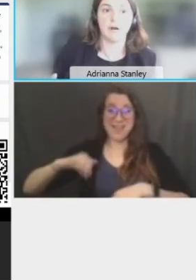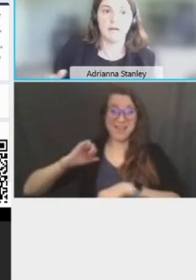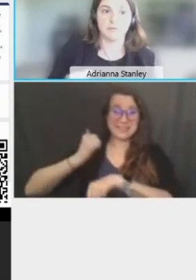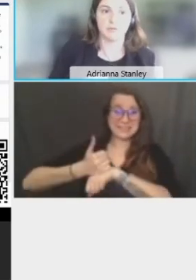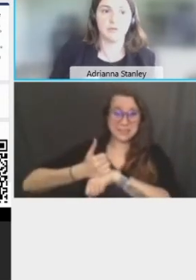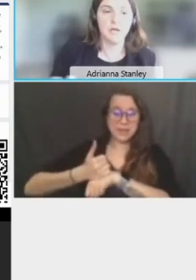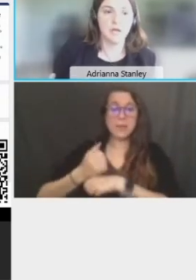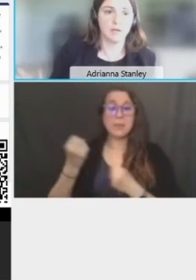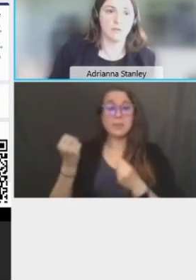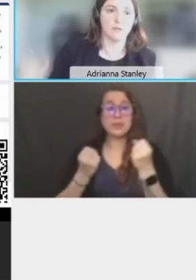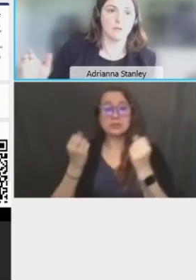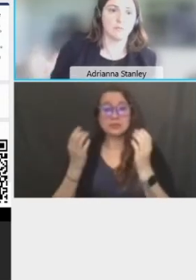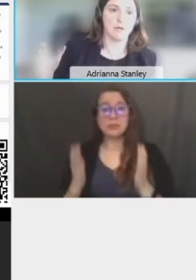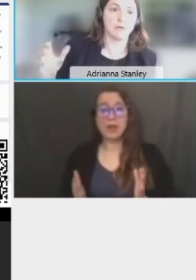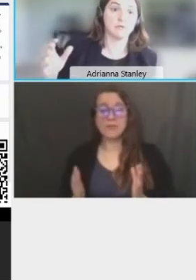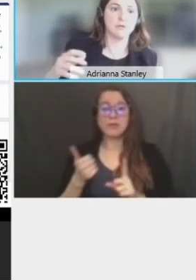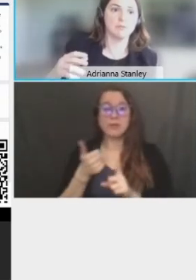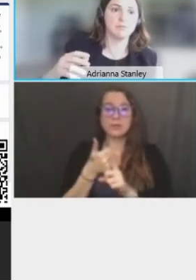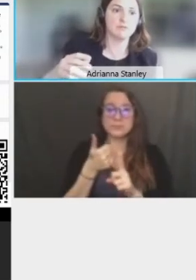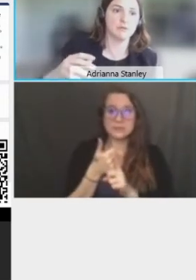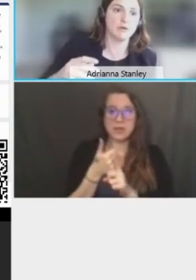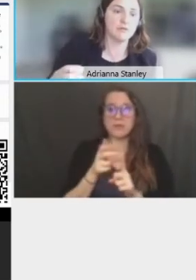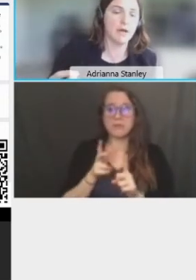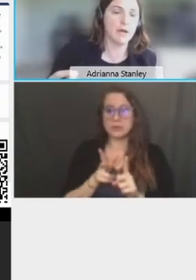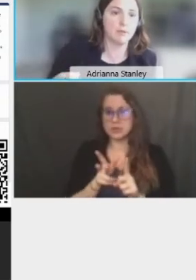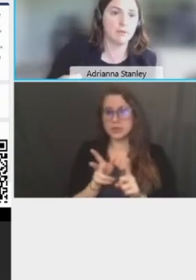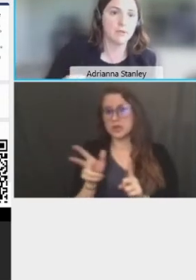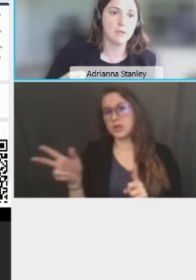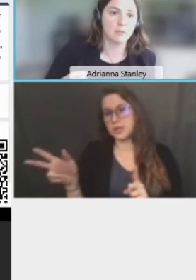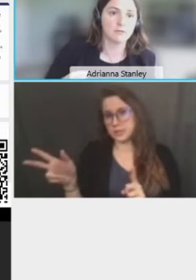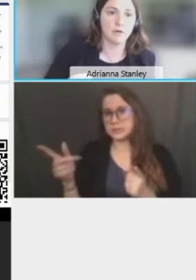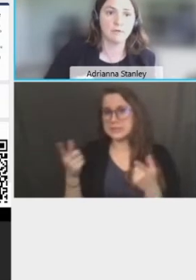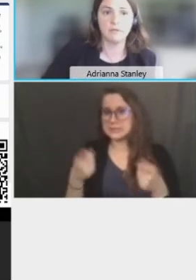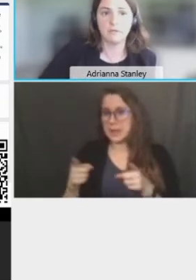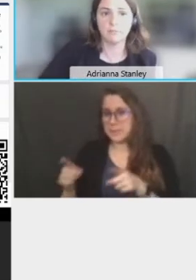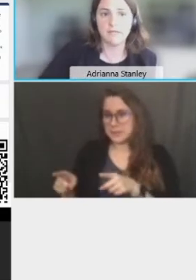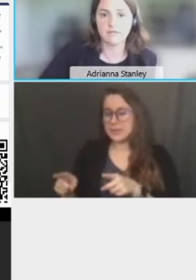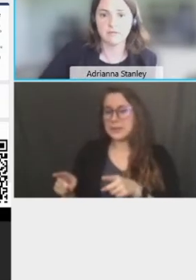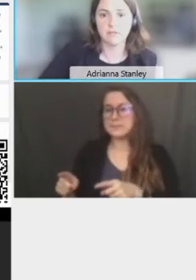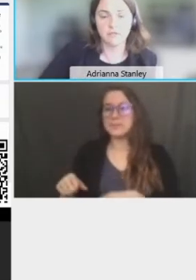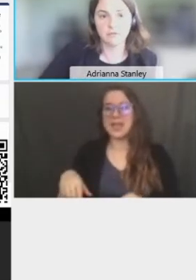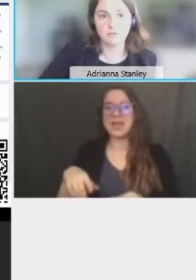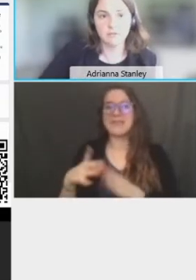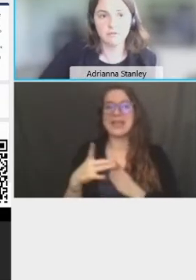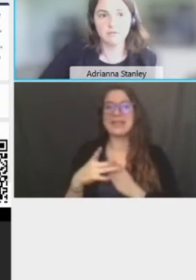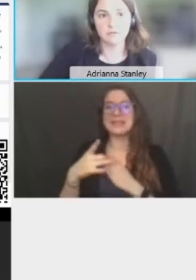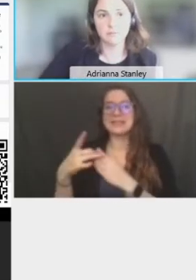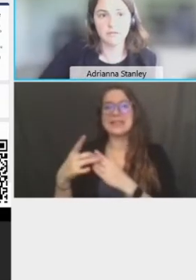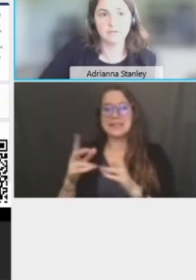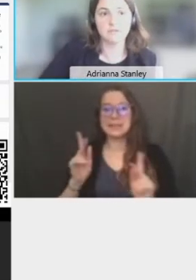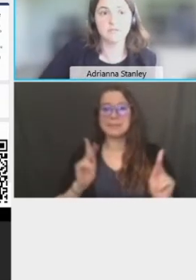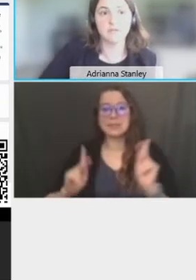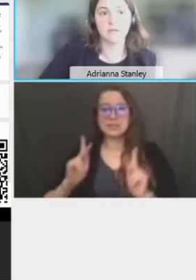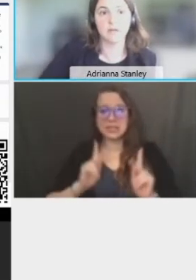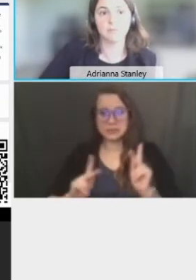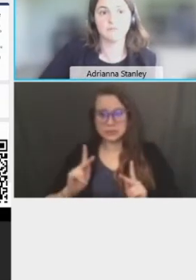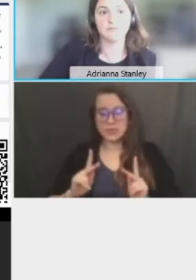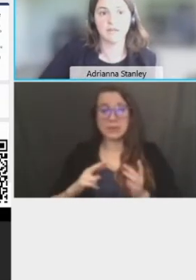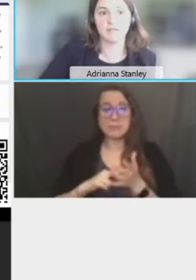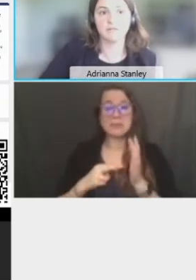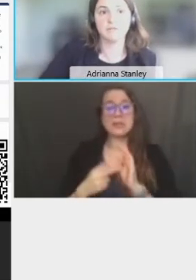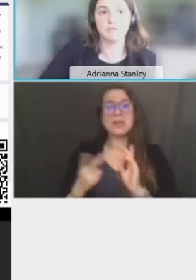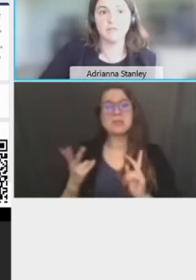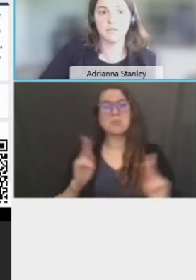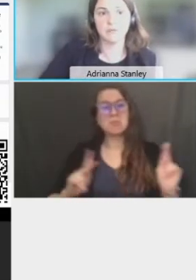the driver and where turning movements are also happening, what's called a leading pedestrian interval. So pedestrians get a couple